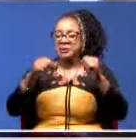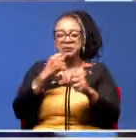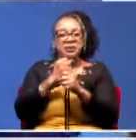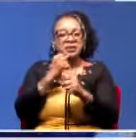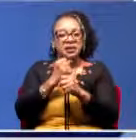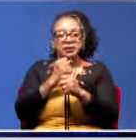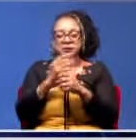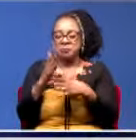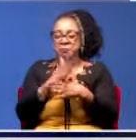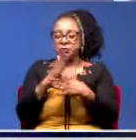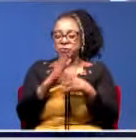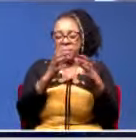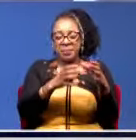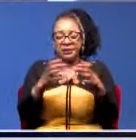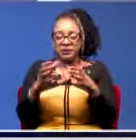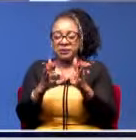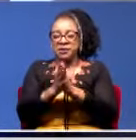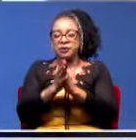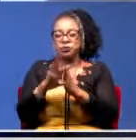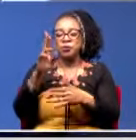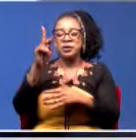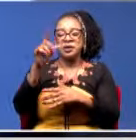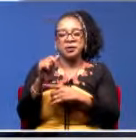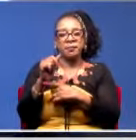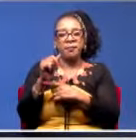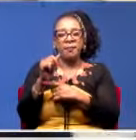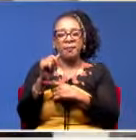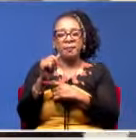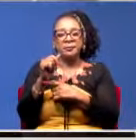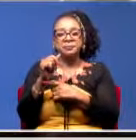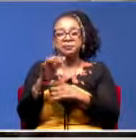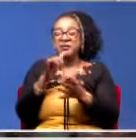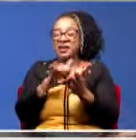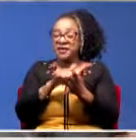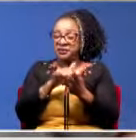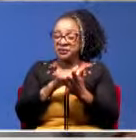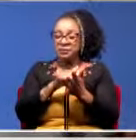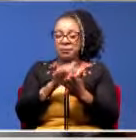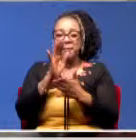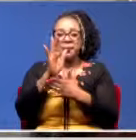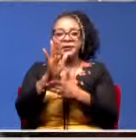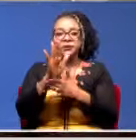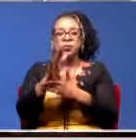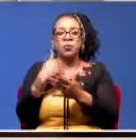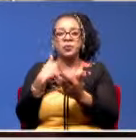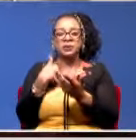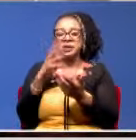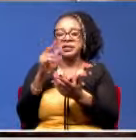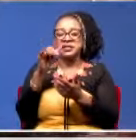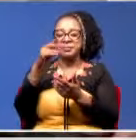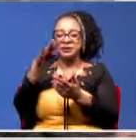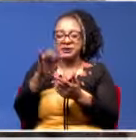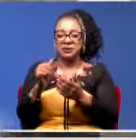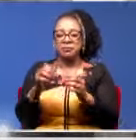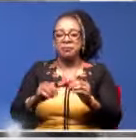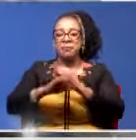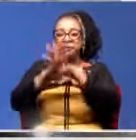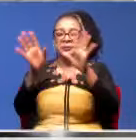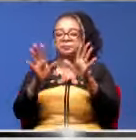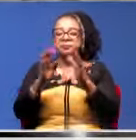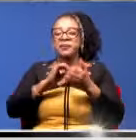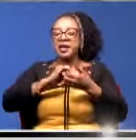the party and the ruling UDA party, and that the party was anticipating the crafting of clear terms of